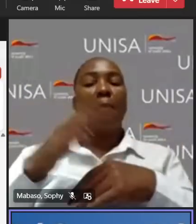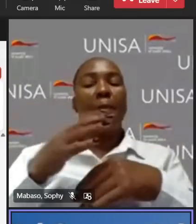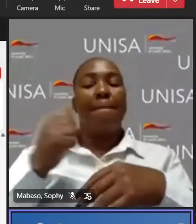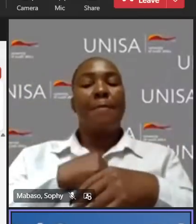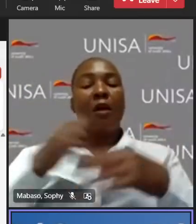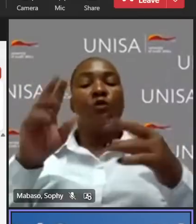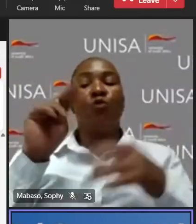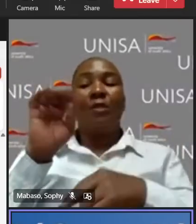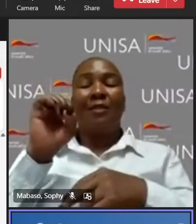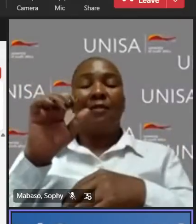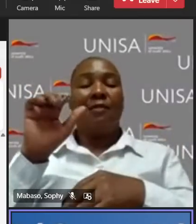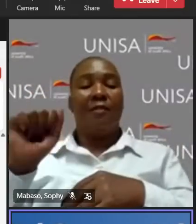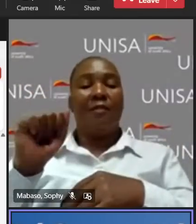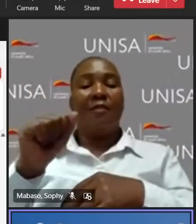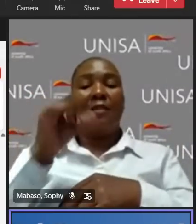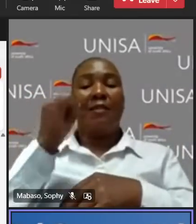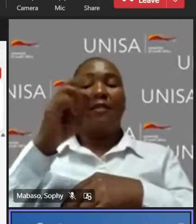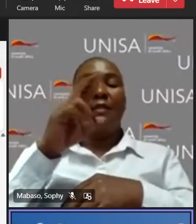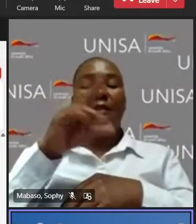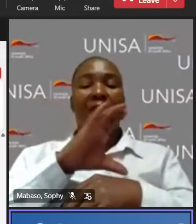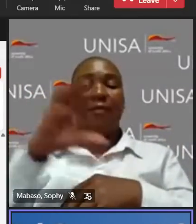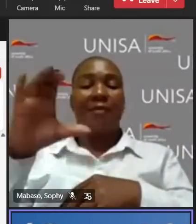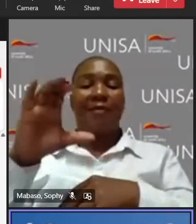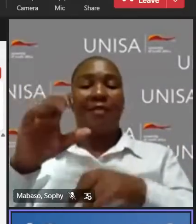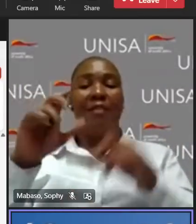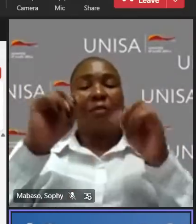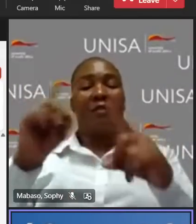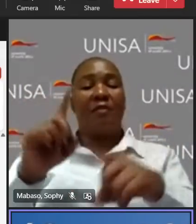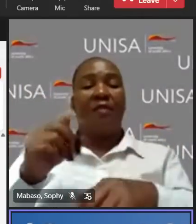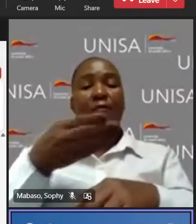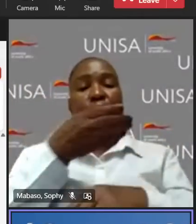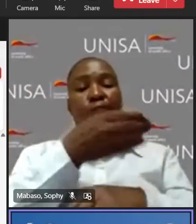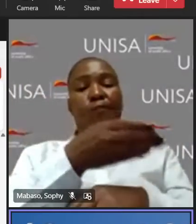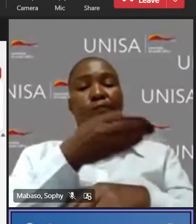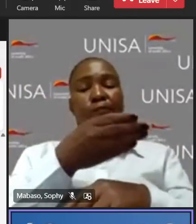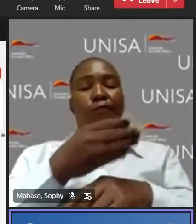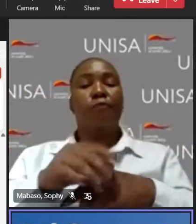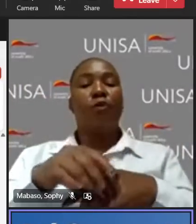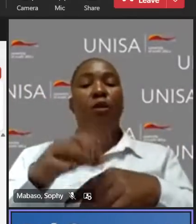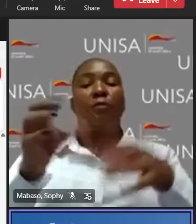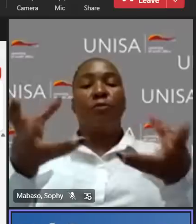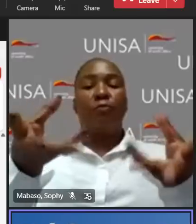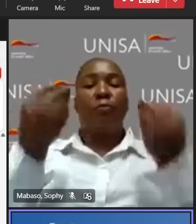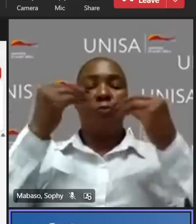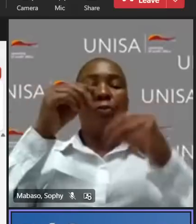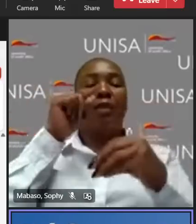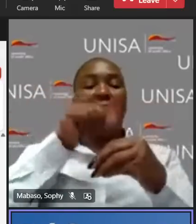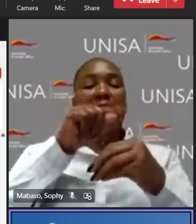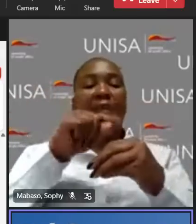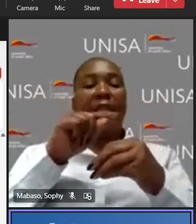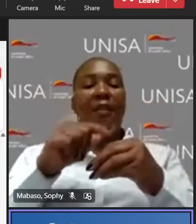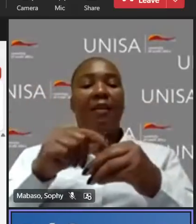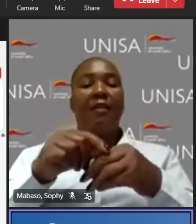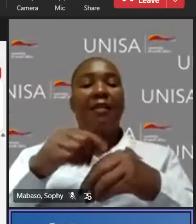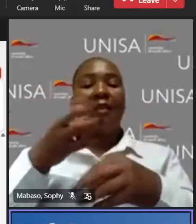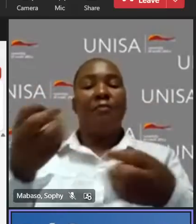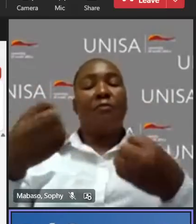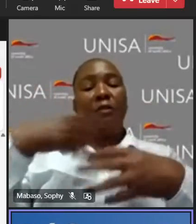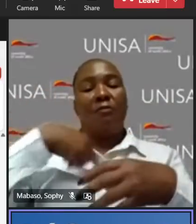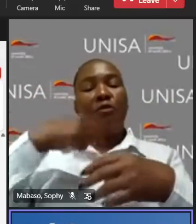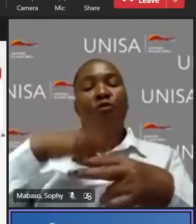MyUnisa, the SLC specific details can also be retrieved. And that brings me to the end of